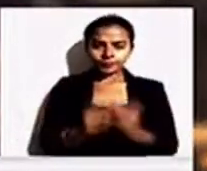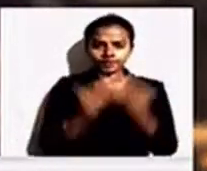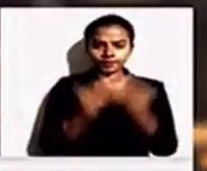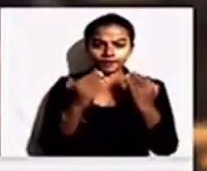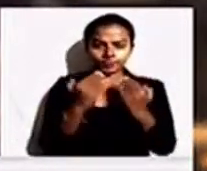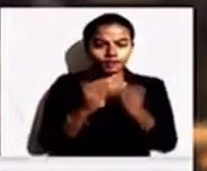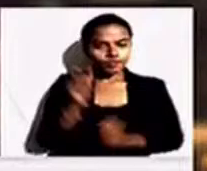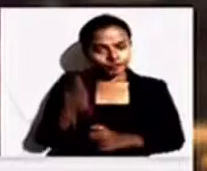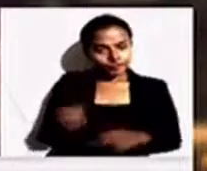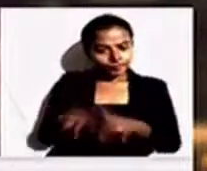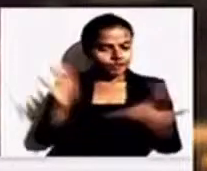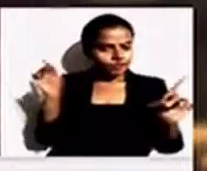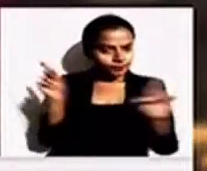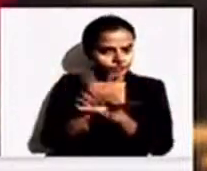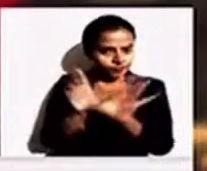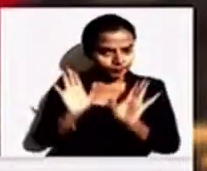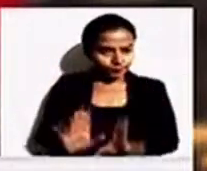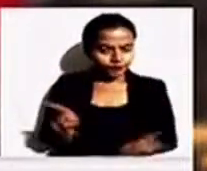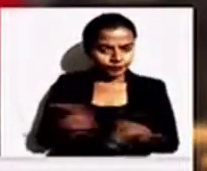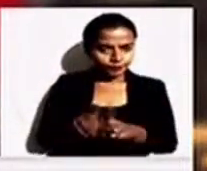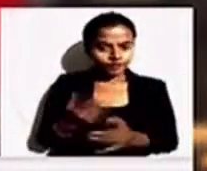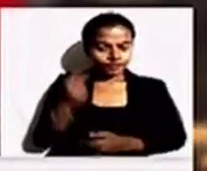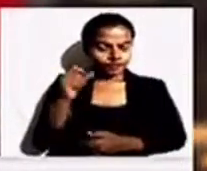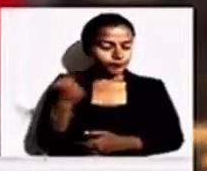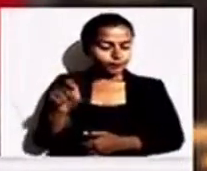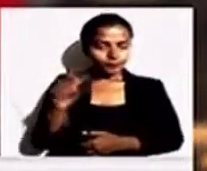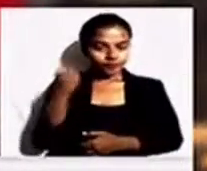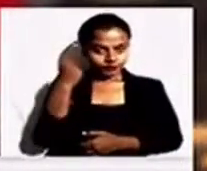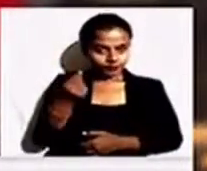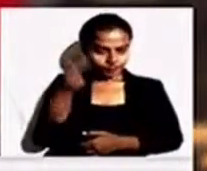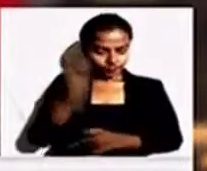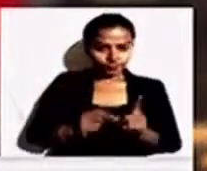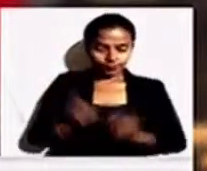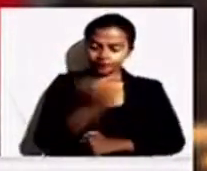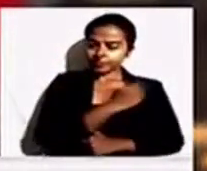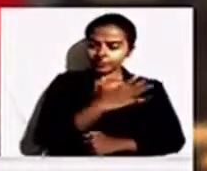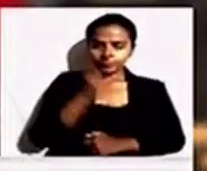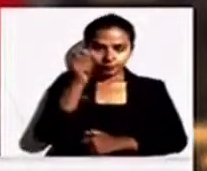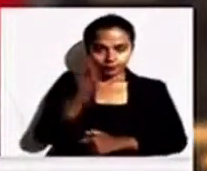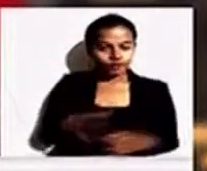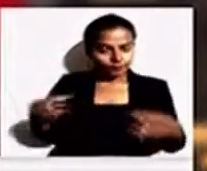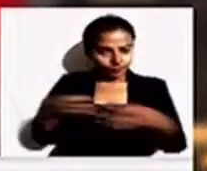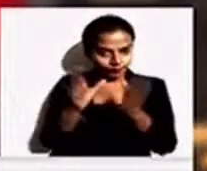the nominations made by President Gotabaya Rajapaksa to five commissions.